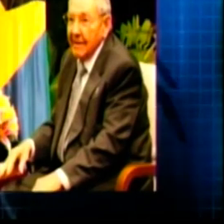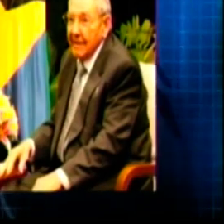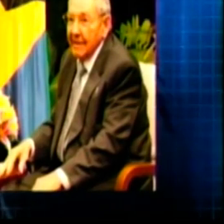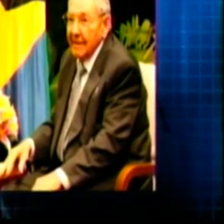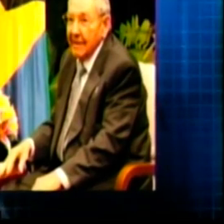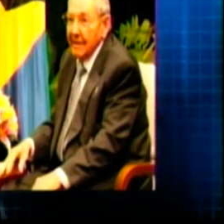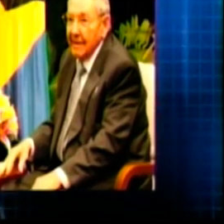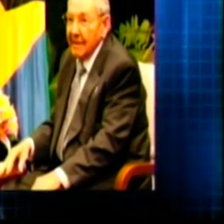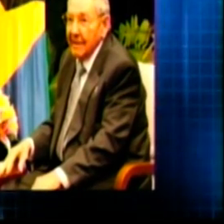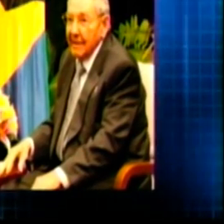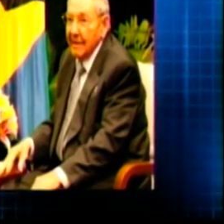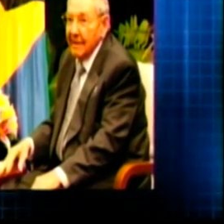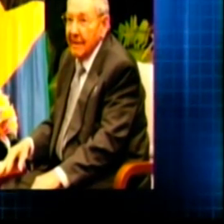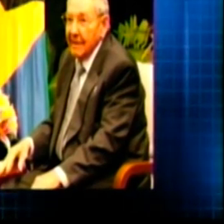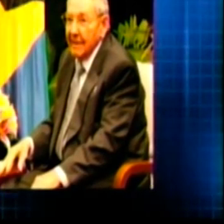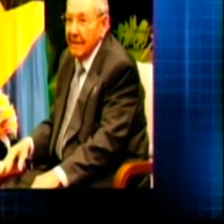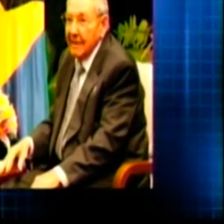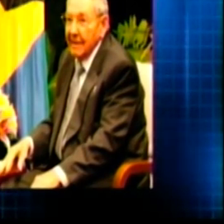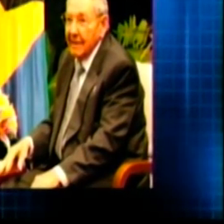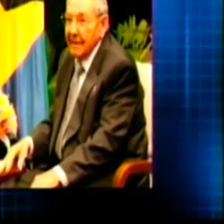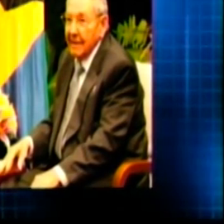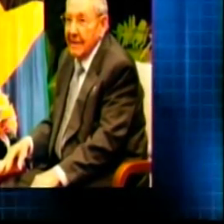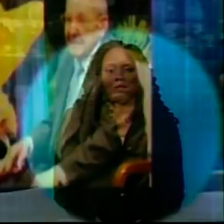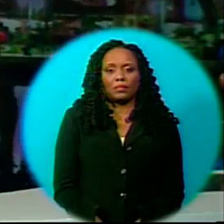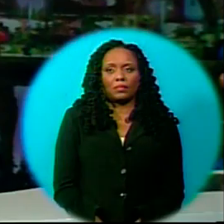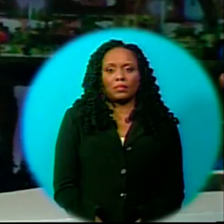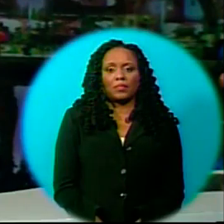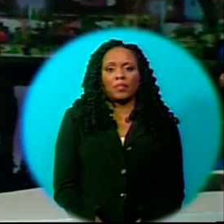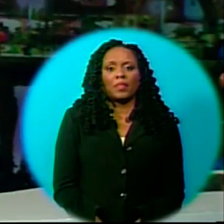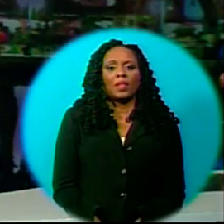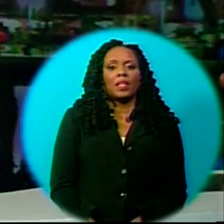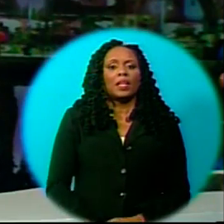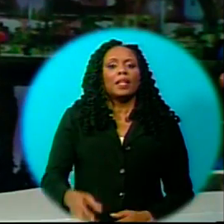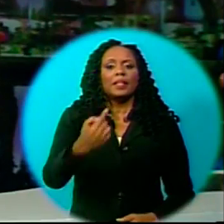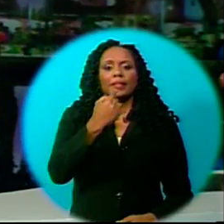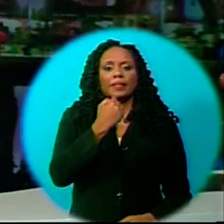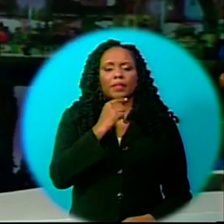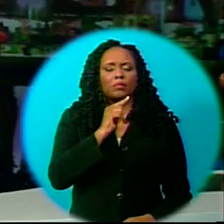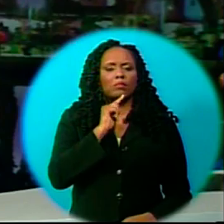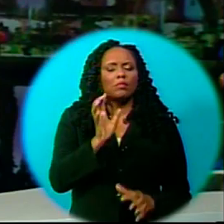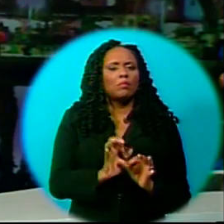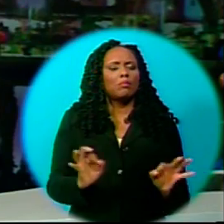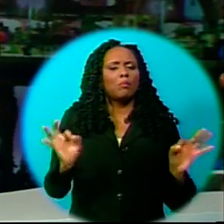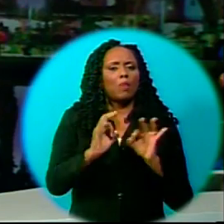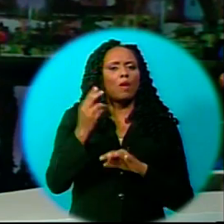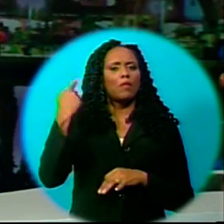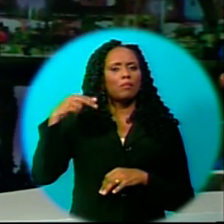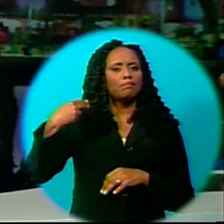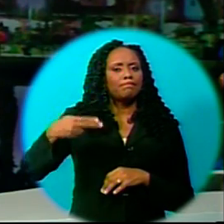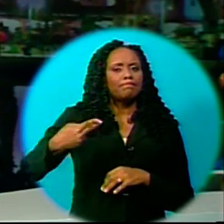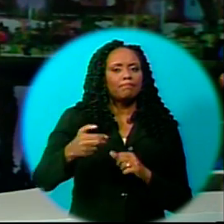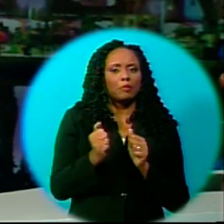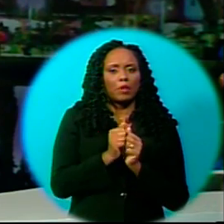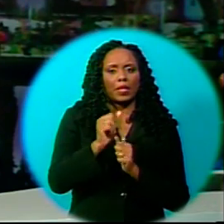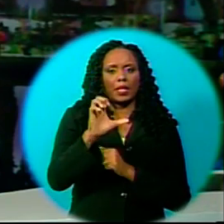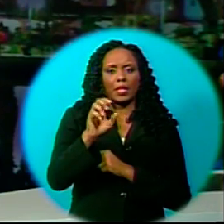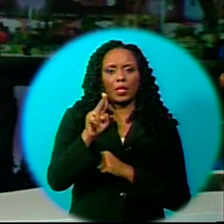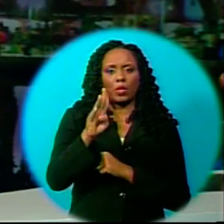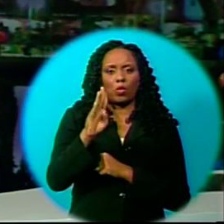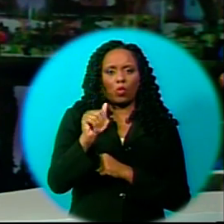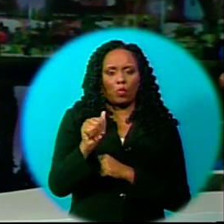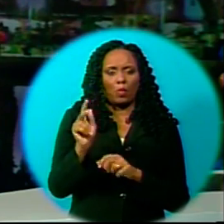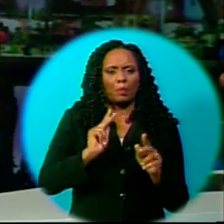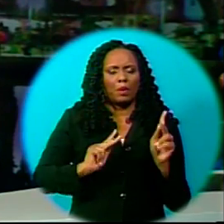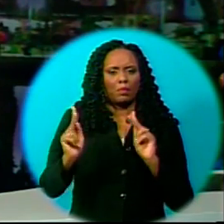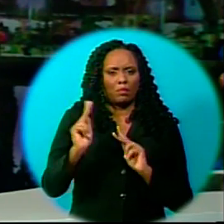and highlighted the capacity of an American president to respond to the imperatives of history. Mr. Stuart said the people of Cuba